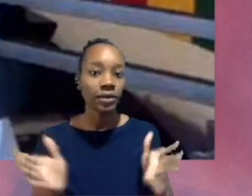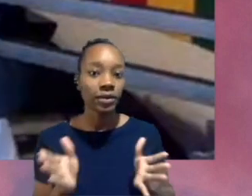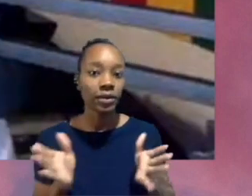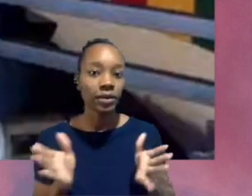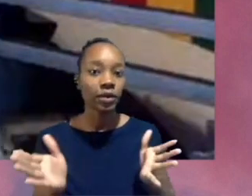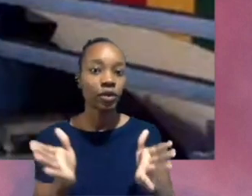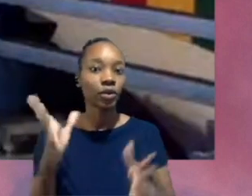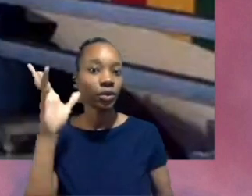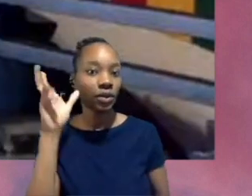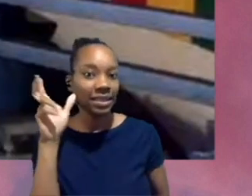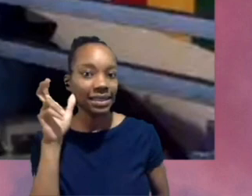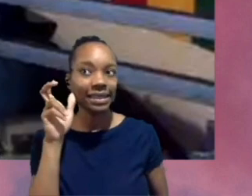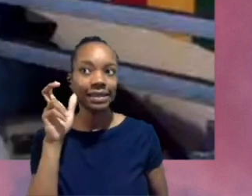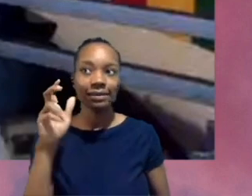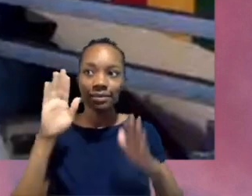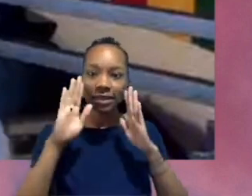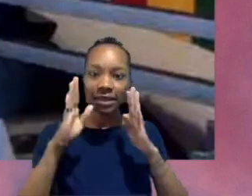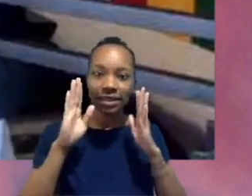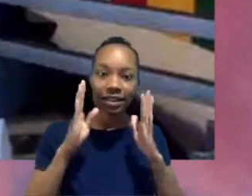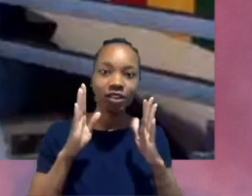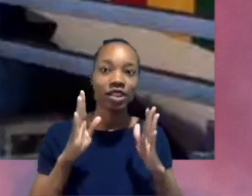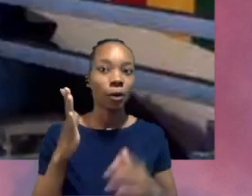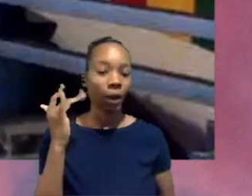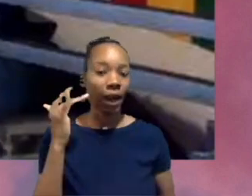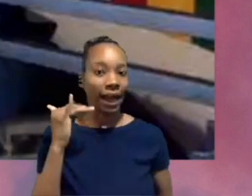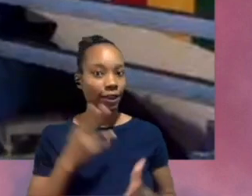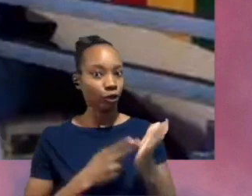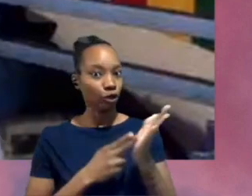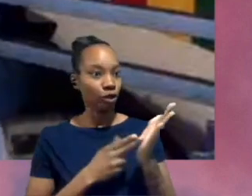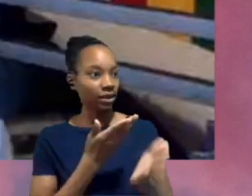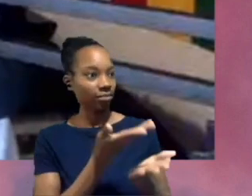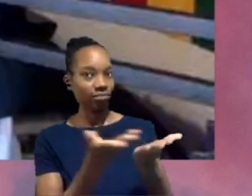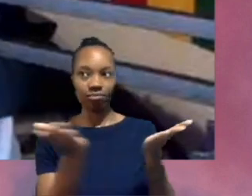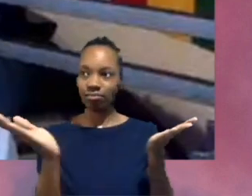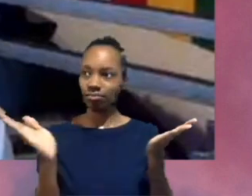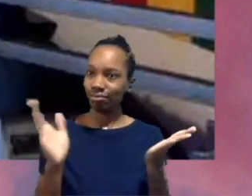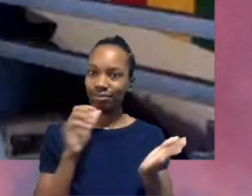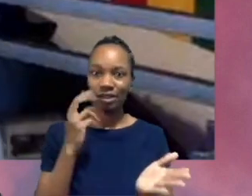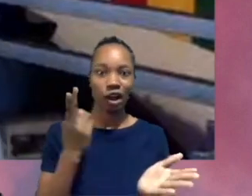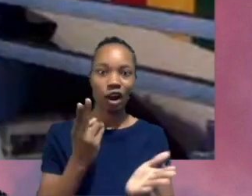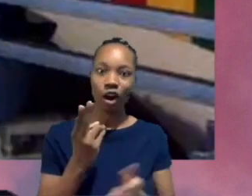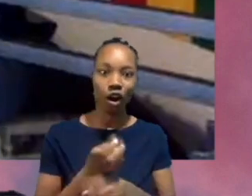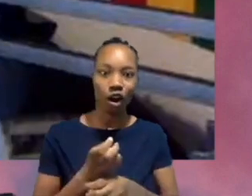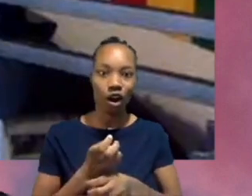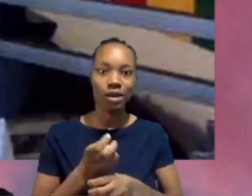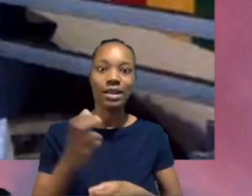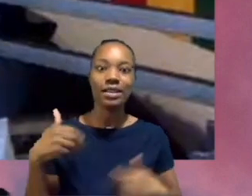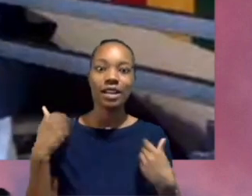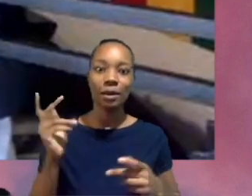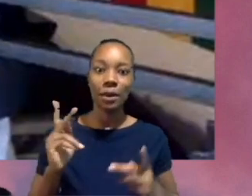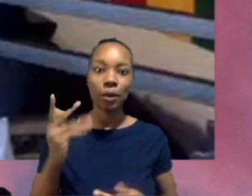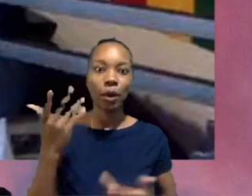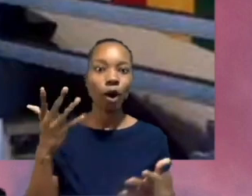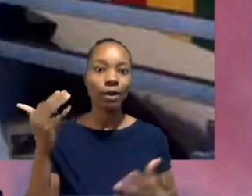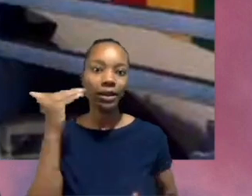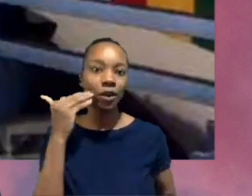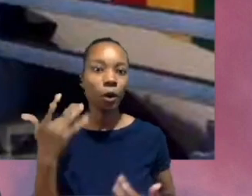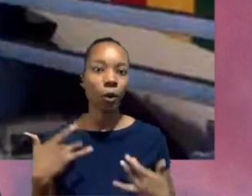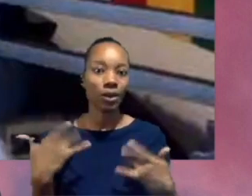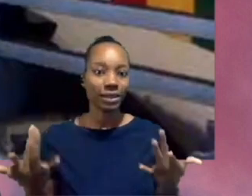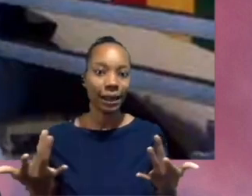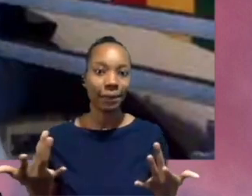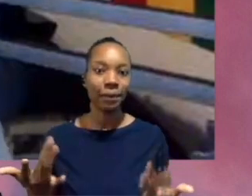open our ears because the truth is out there. It ain't hard to find. Young people are letting us know what's up. So before I